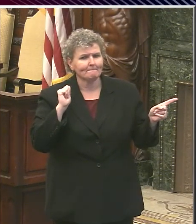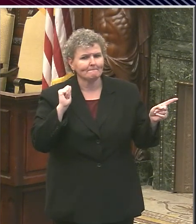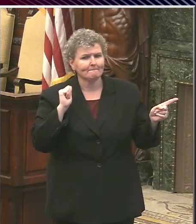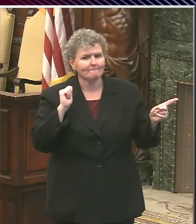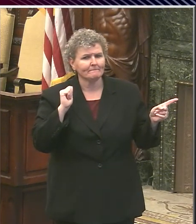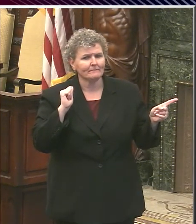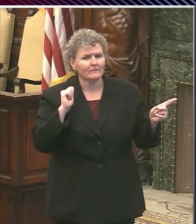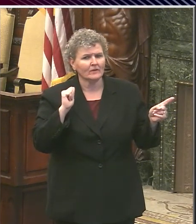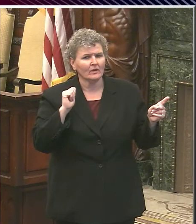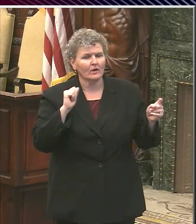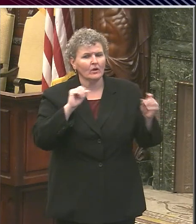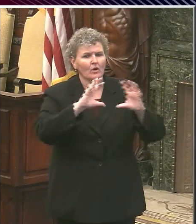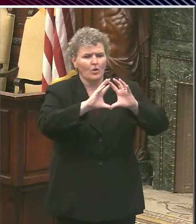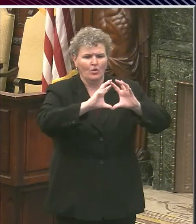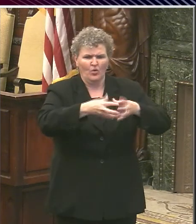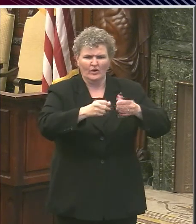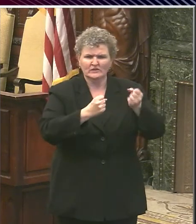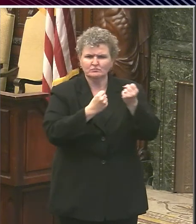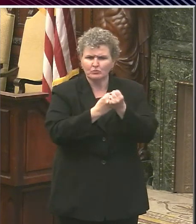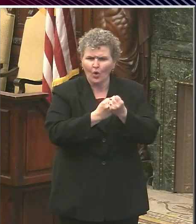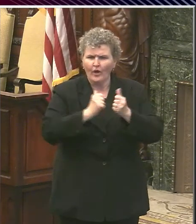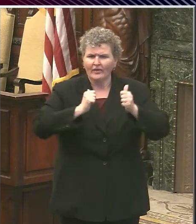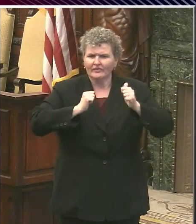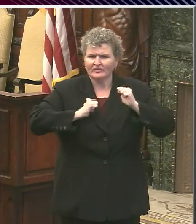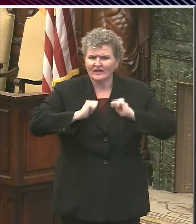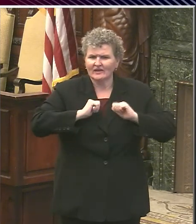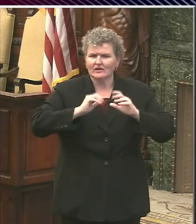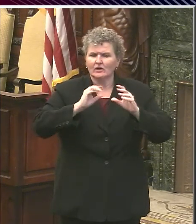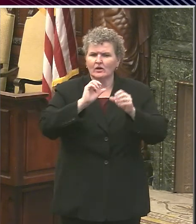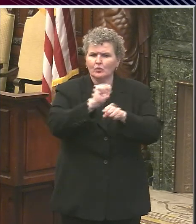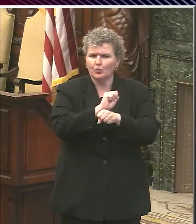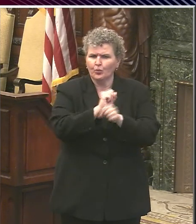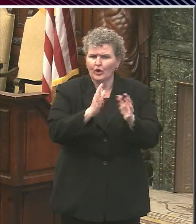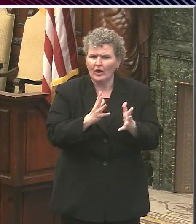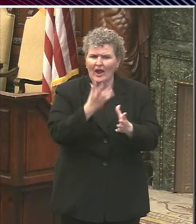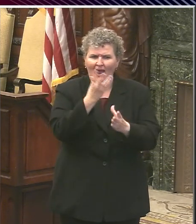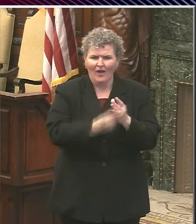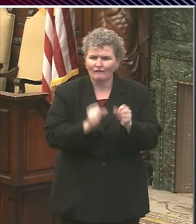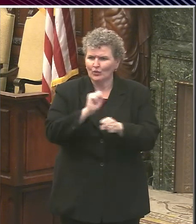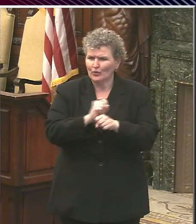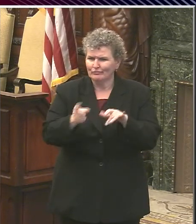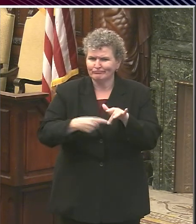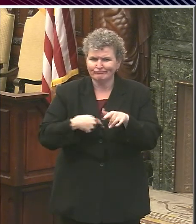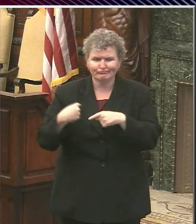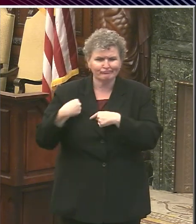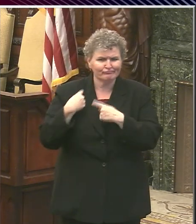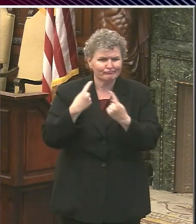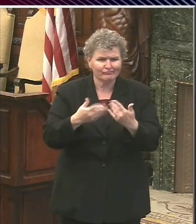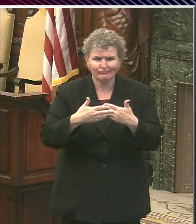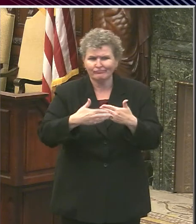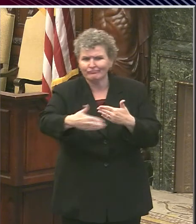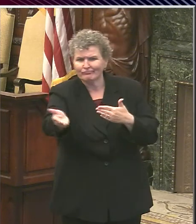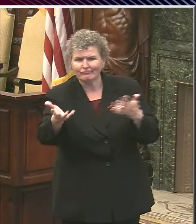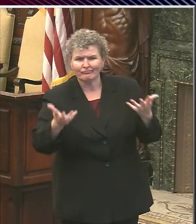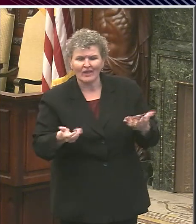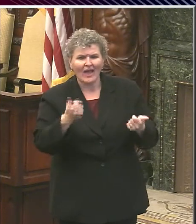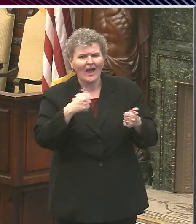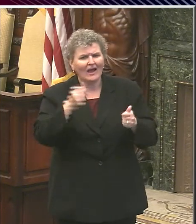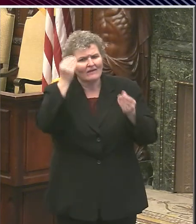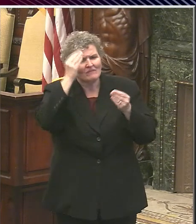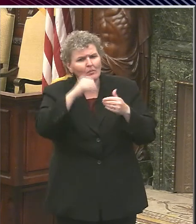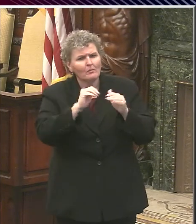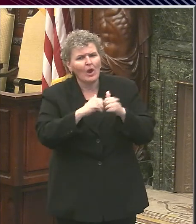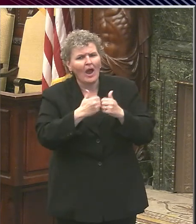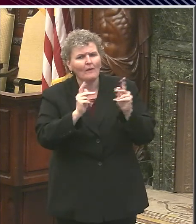of theater and entertainment workers who are out of work for the foreseeable future. Any messages to those folks who are